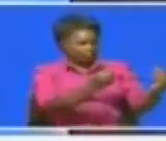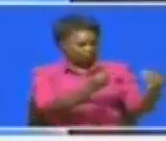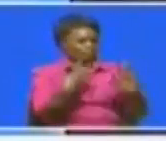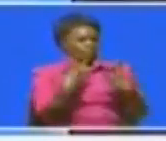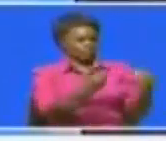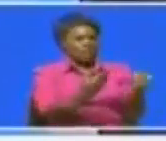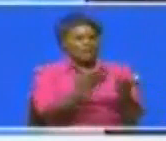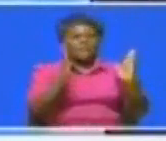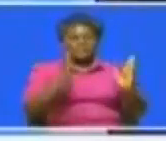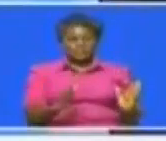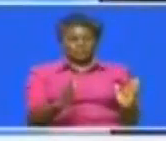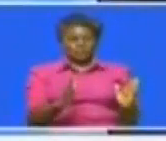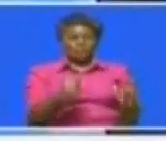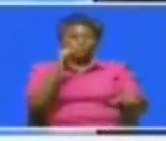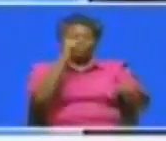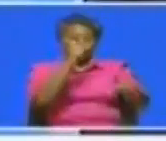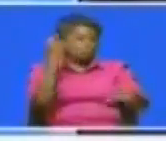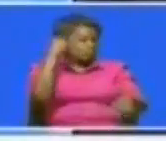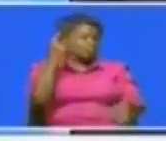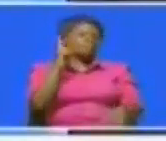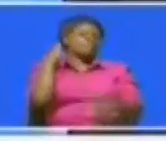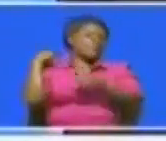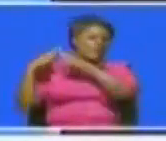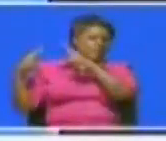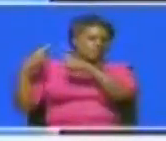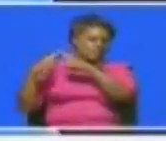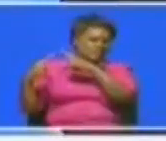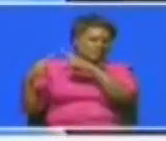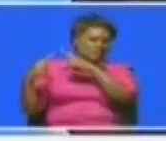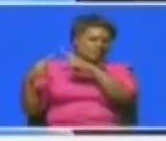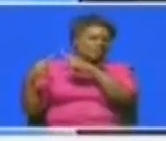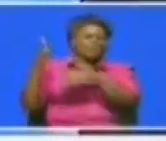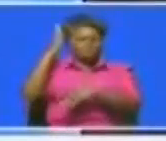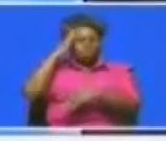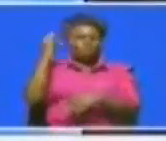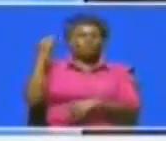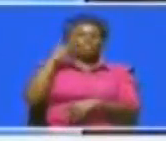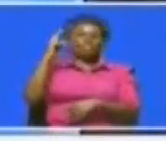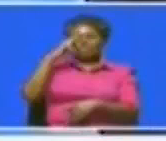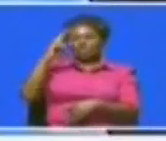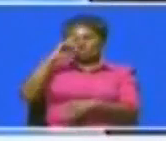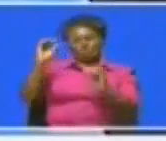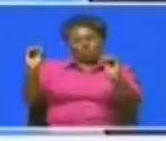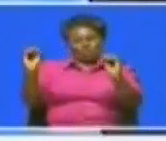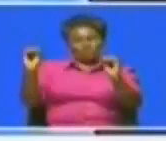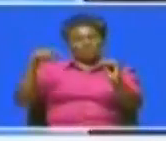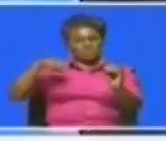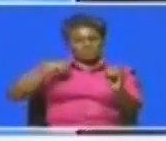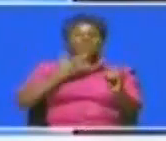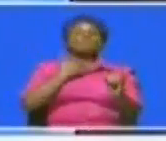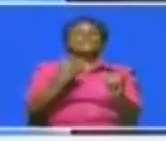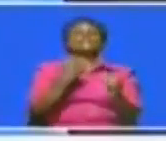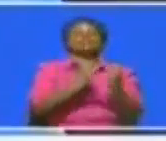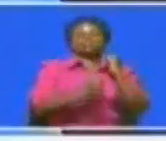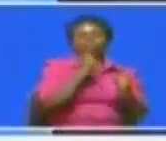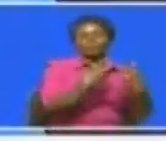Because anyone who's ever been stung by a bee, you know, it's nothing to joke with. So my instinct was to run and